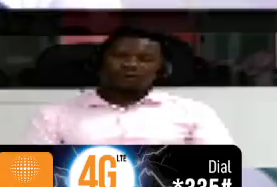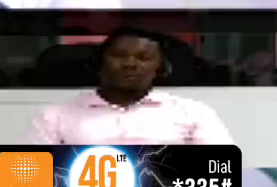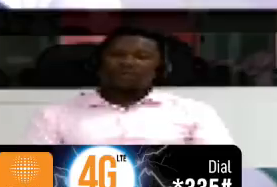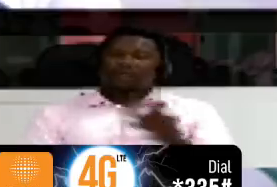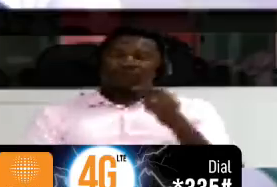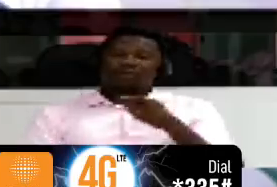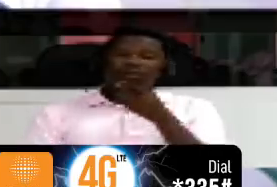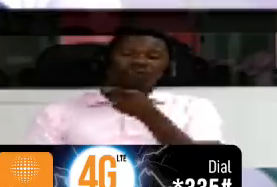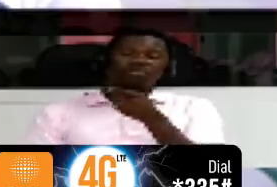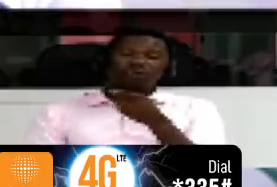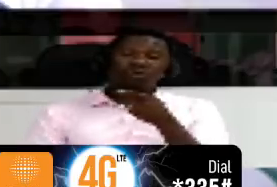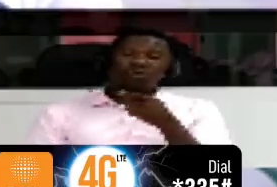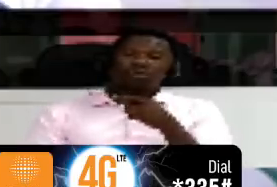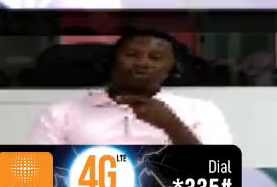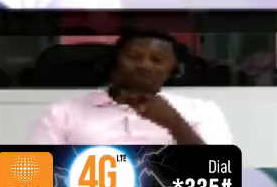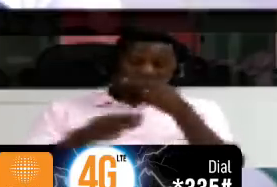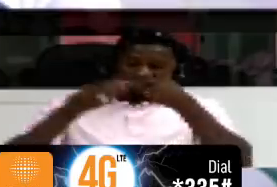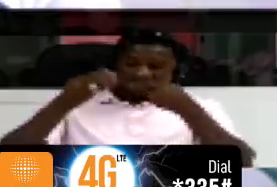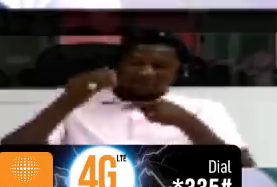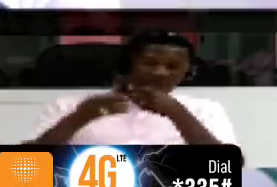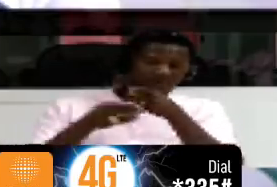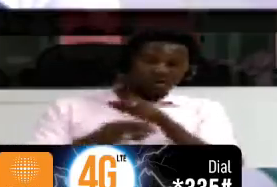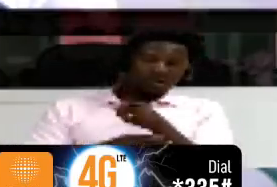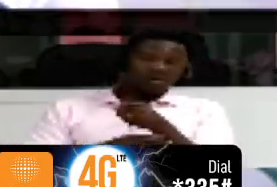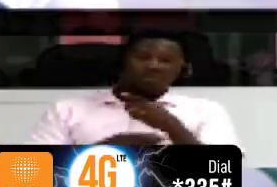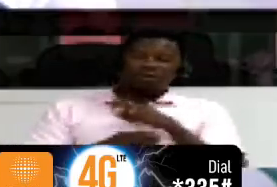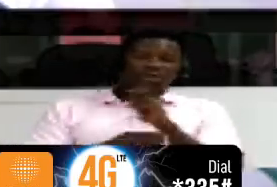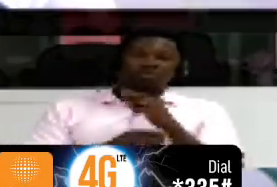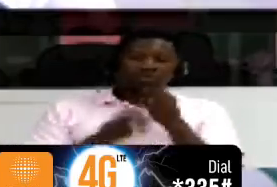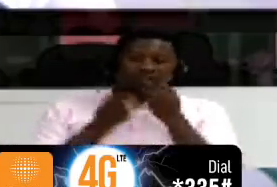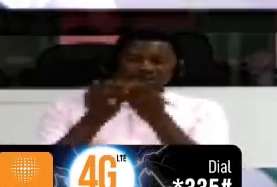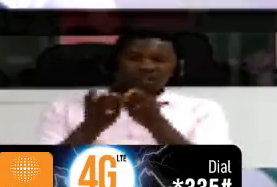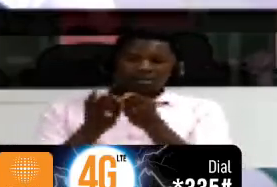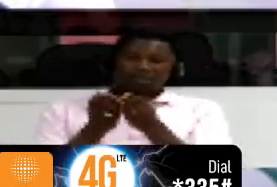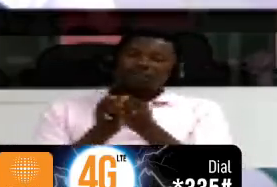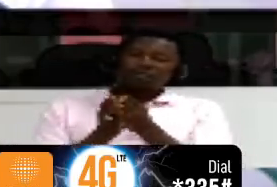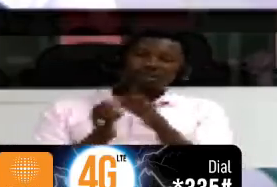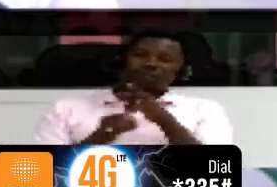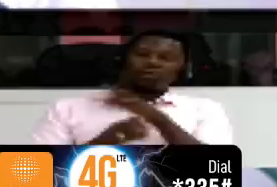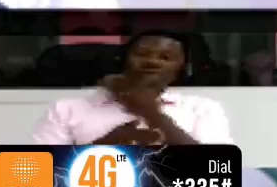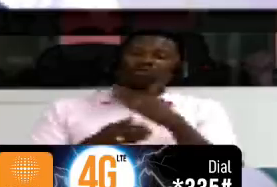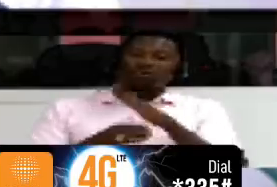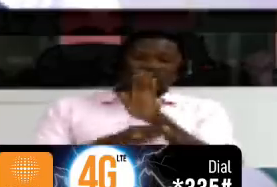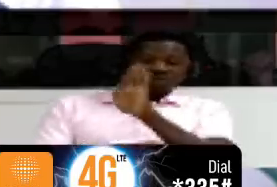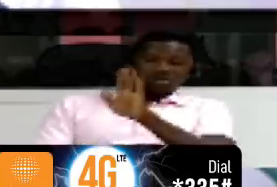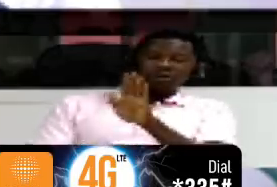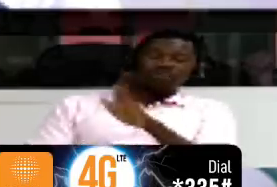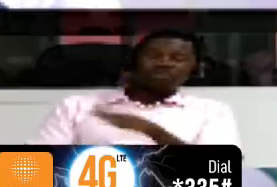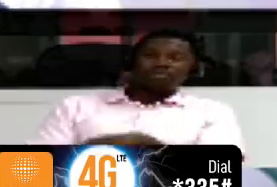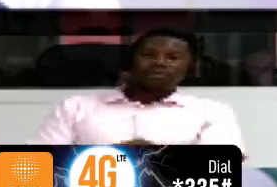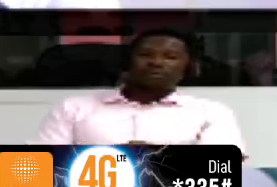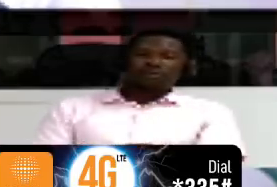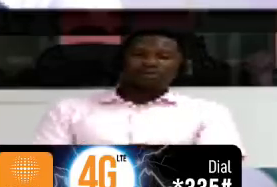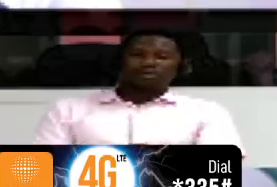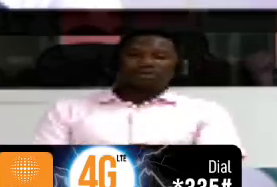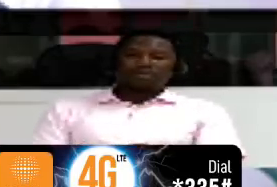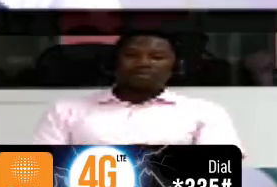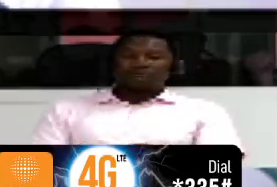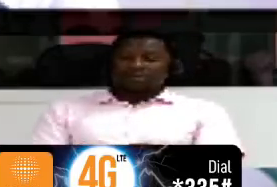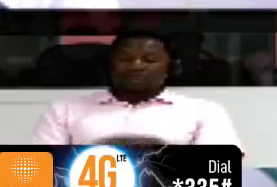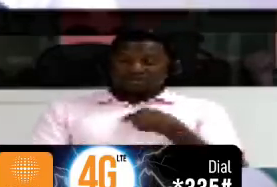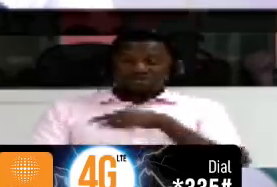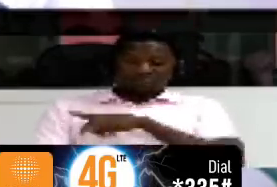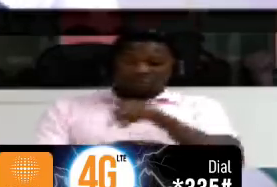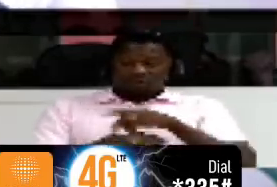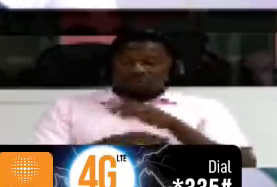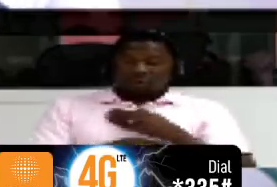And if those references are not there, you cannot obviously tell the manager, look, this is where you're supposed to stop. This is where I